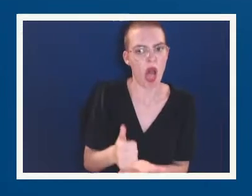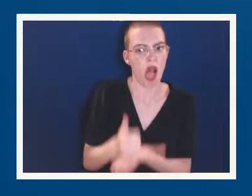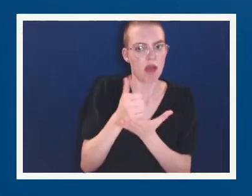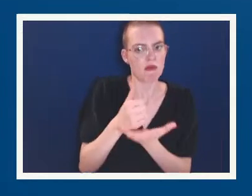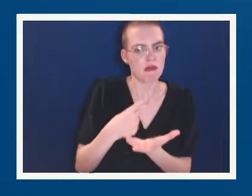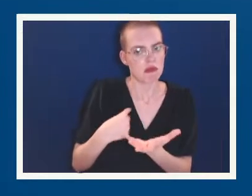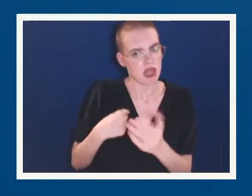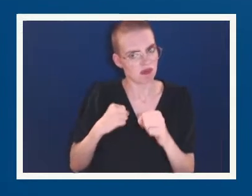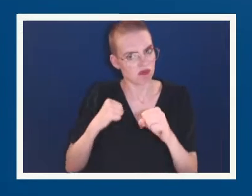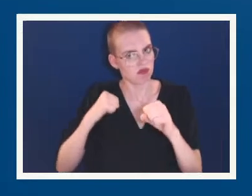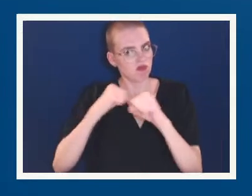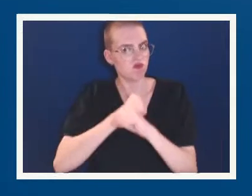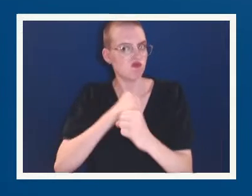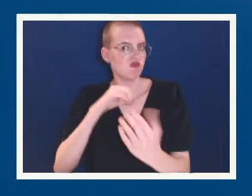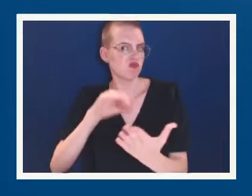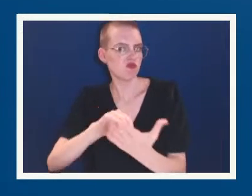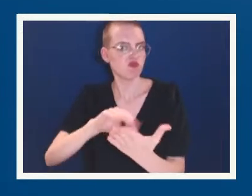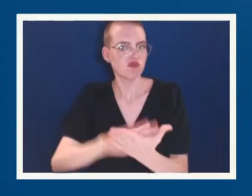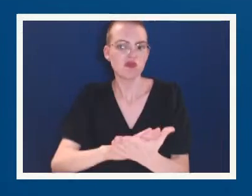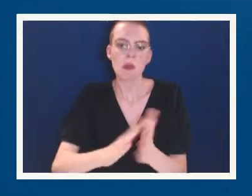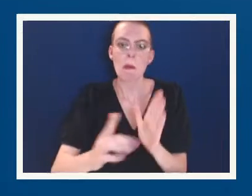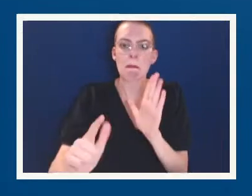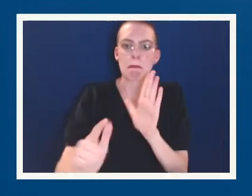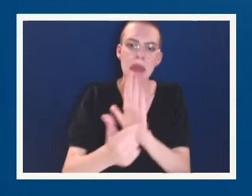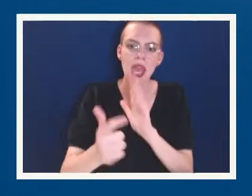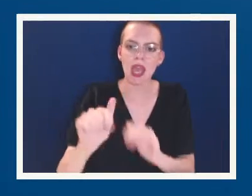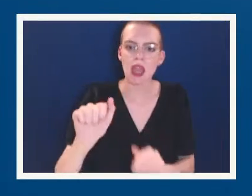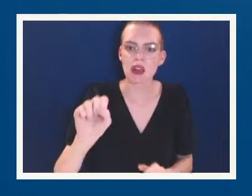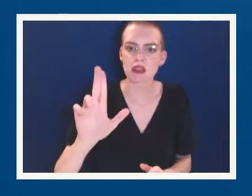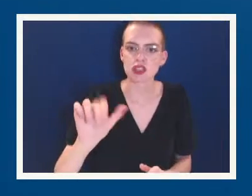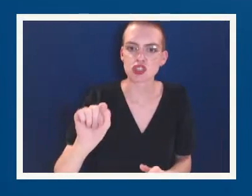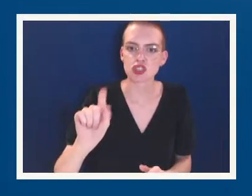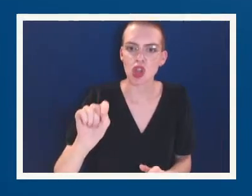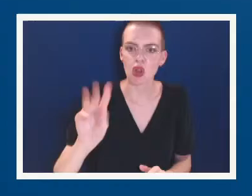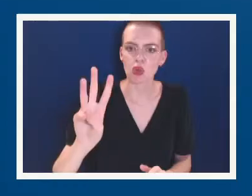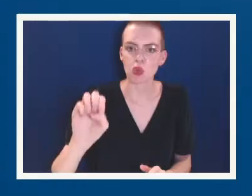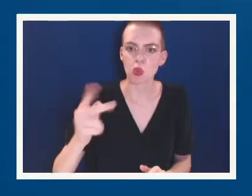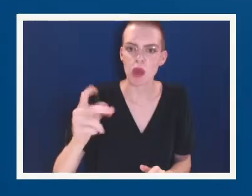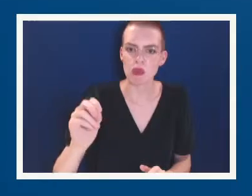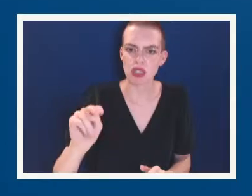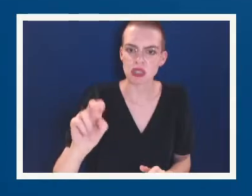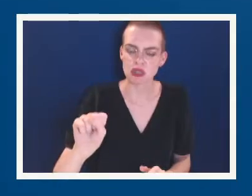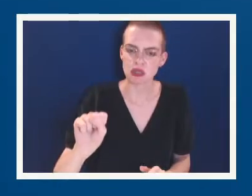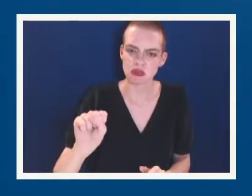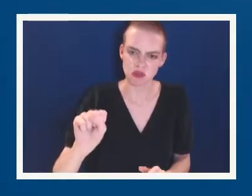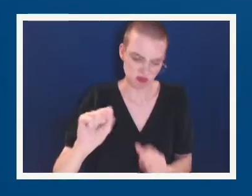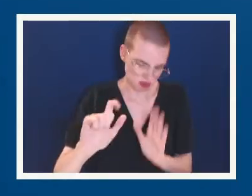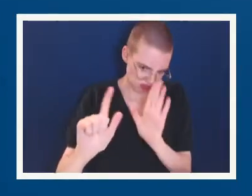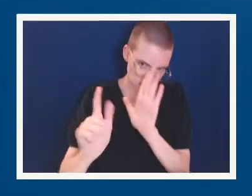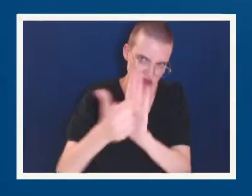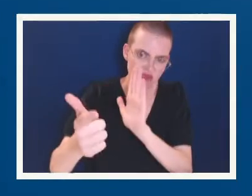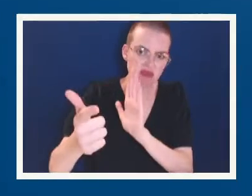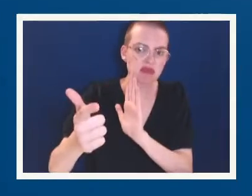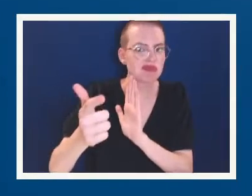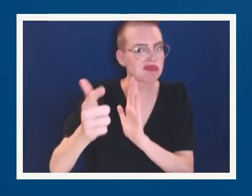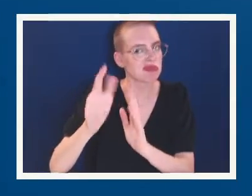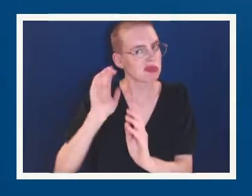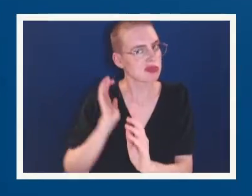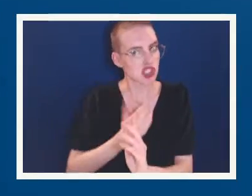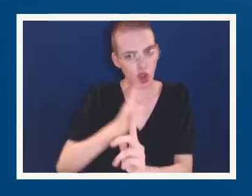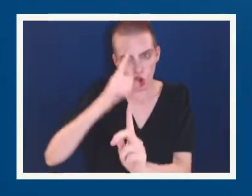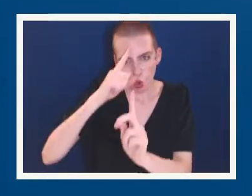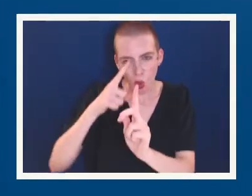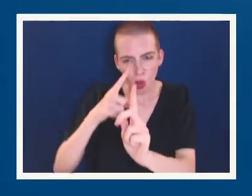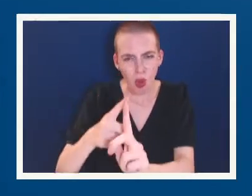senator. Ban assault weapons. Ban them. Ban them. Ban them. They have